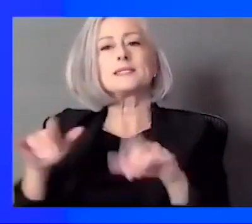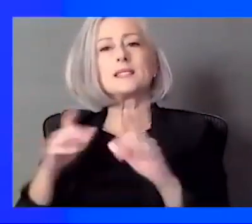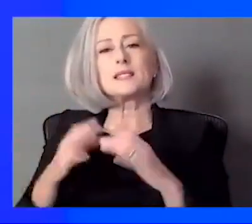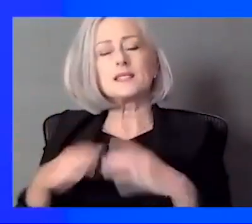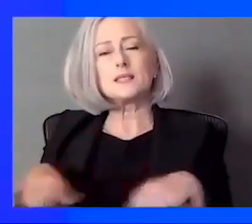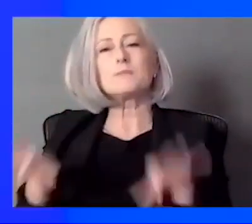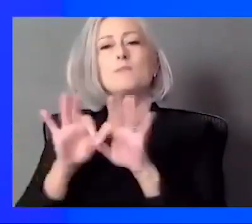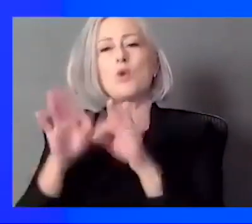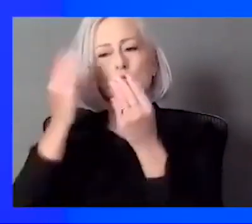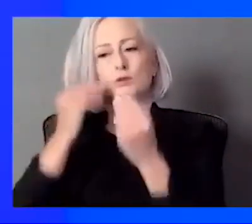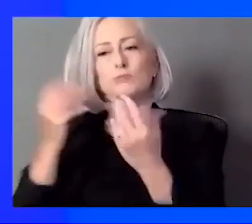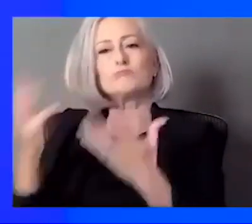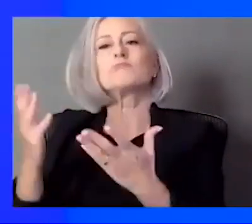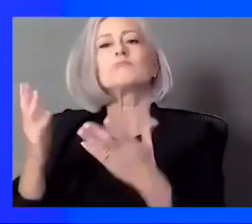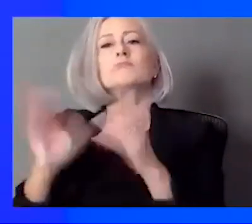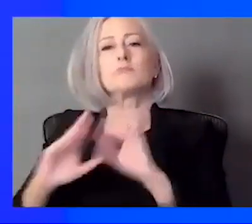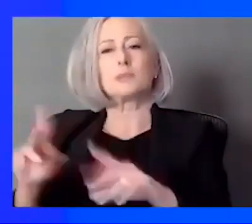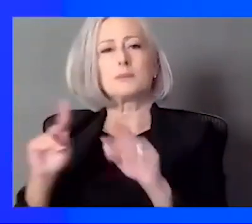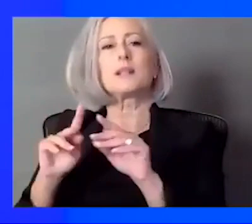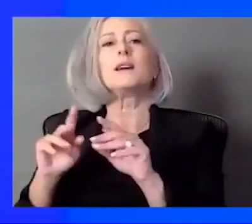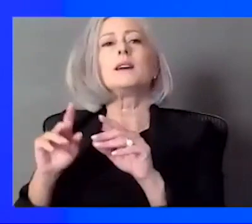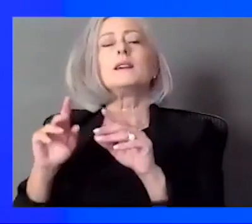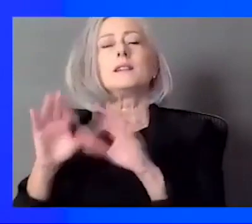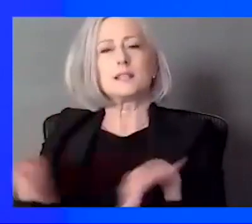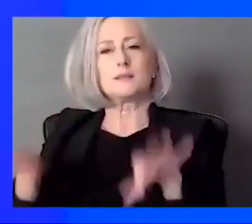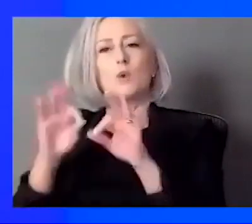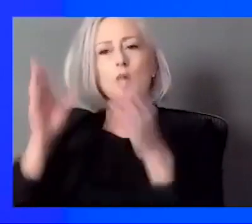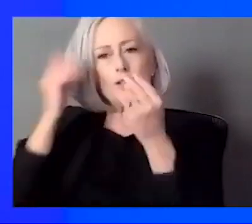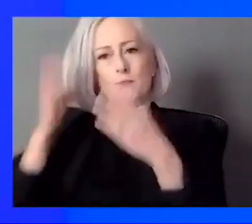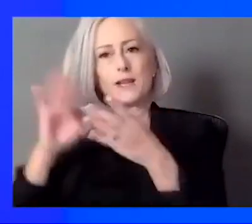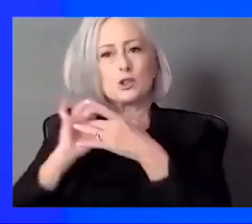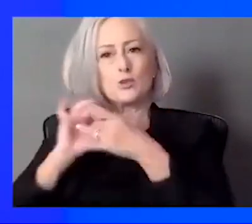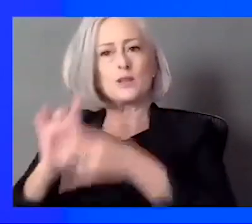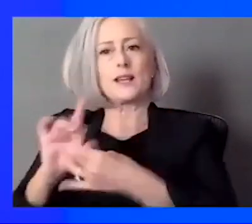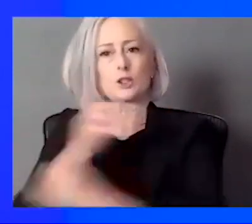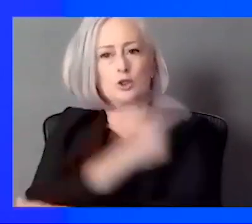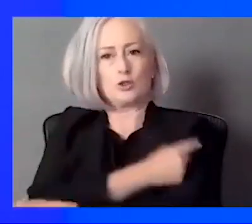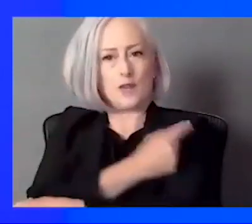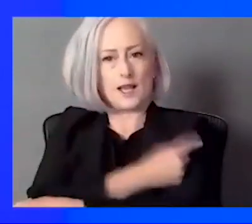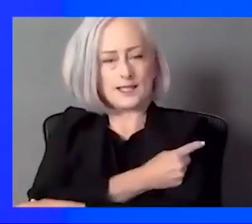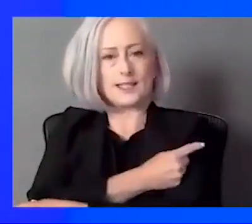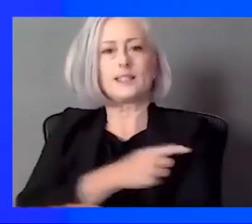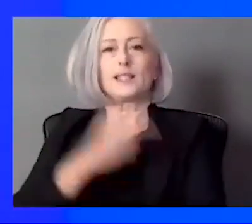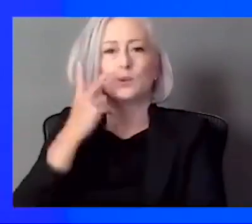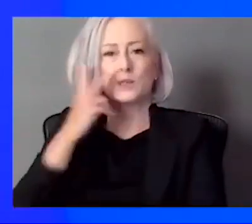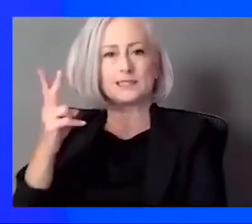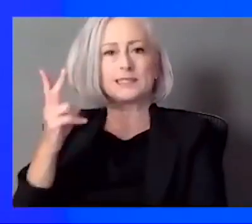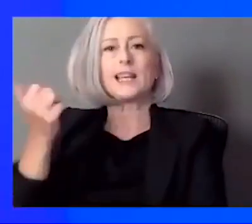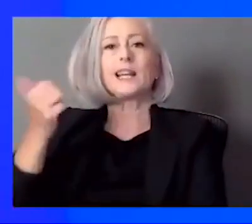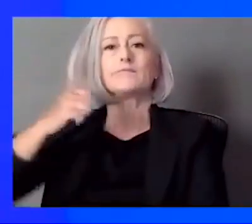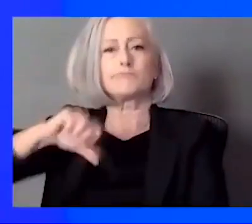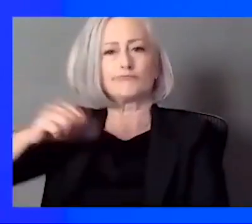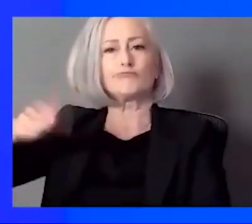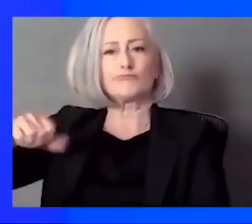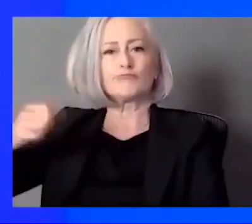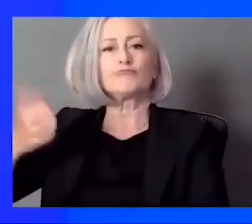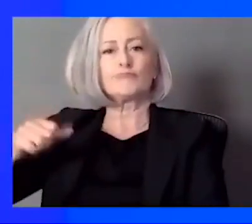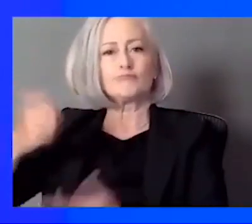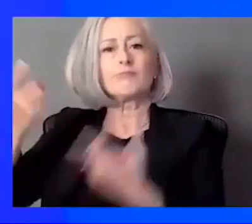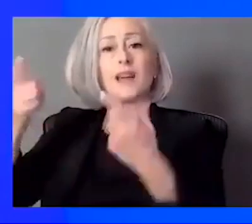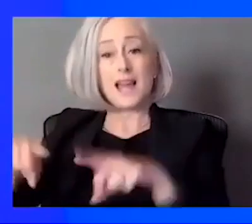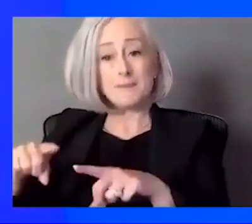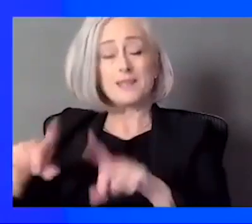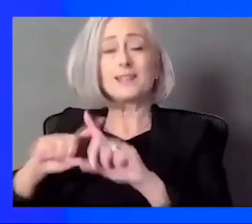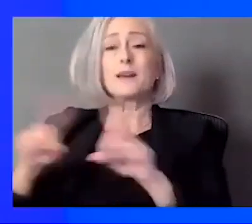opinion and seeking the narrative to support that opinion. But we have to continue to tell them and let them know and answer their